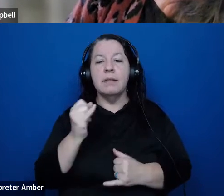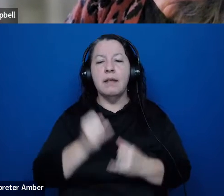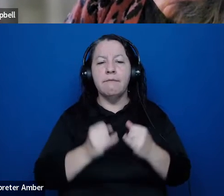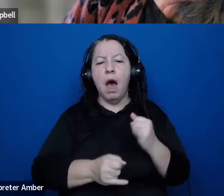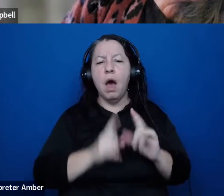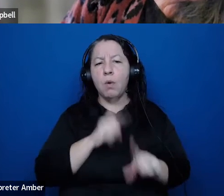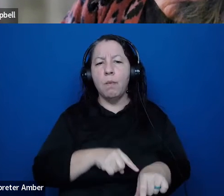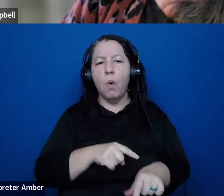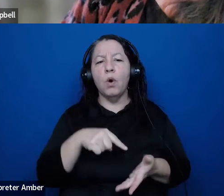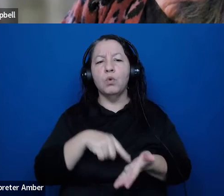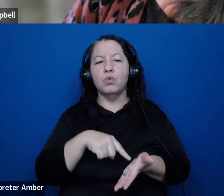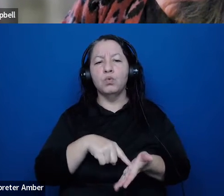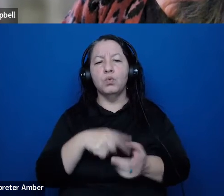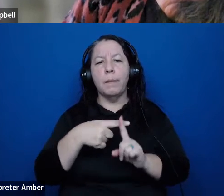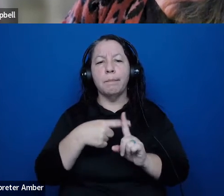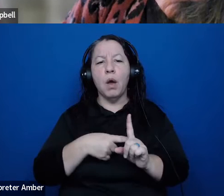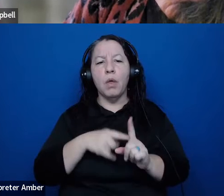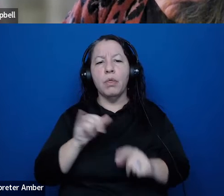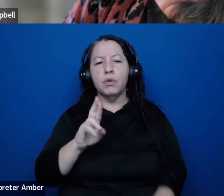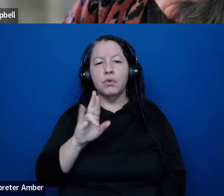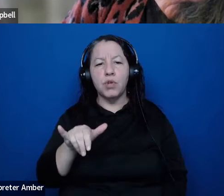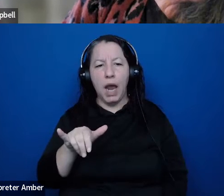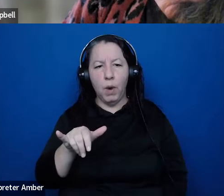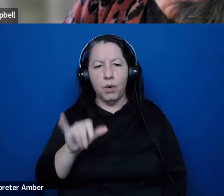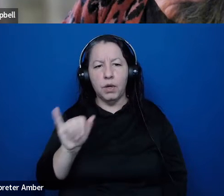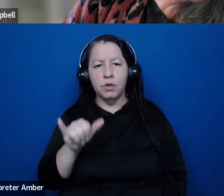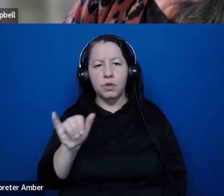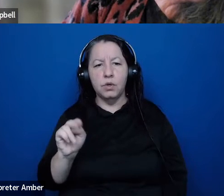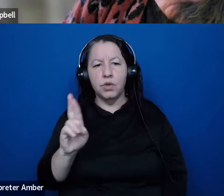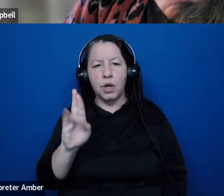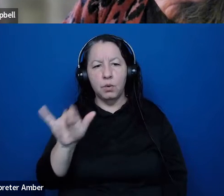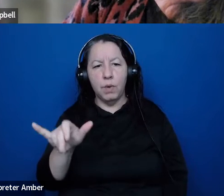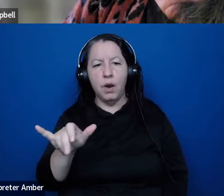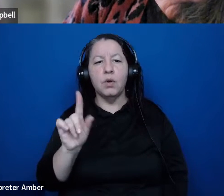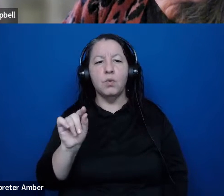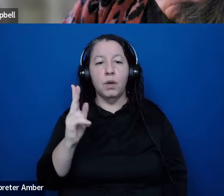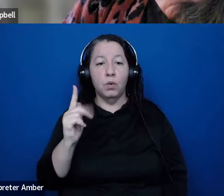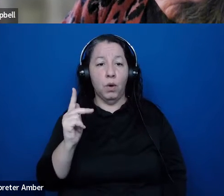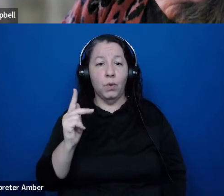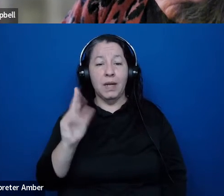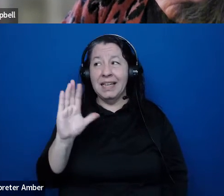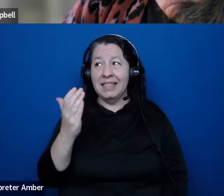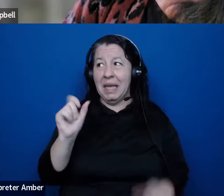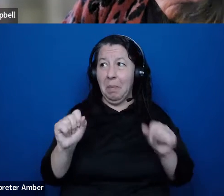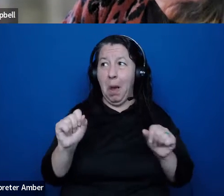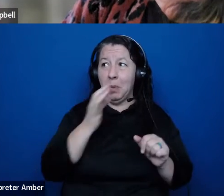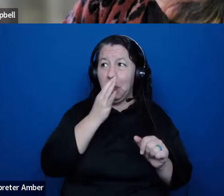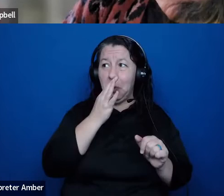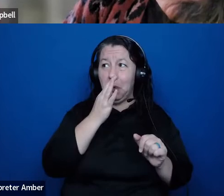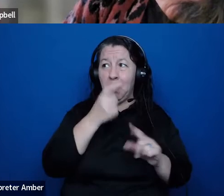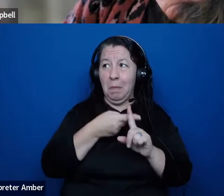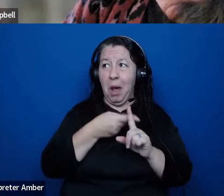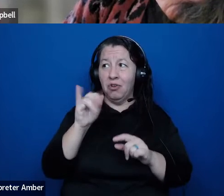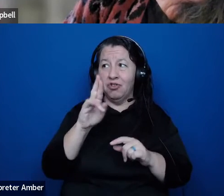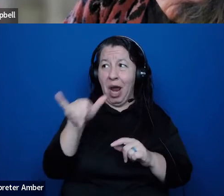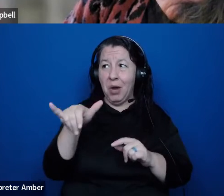due in January of 2023, which is, it doesn't seem possible that it's January next month already. I'm